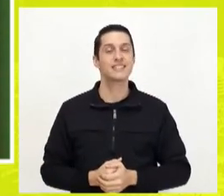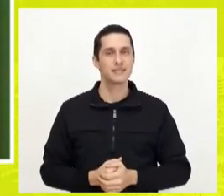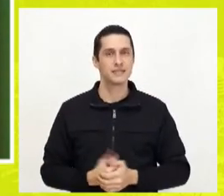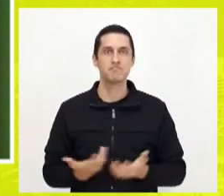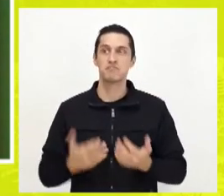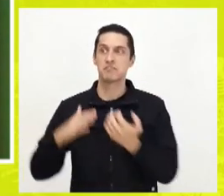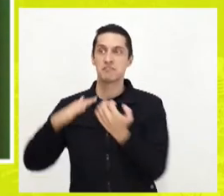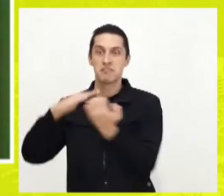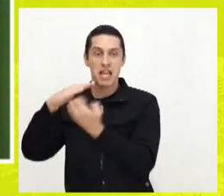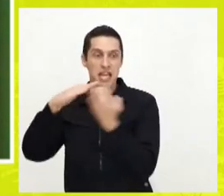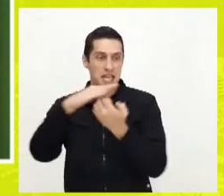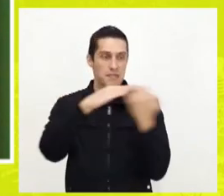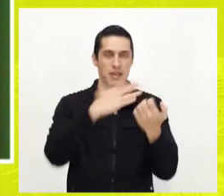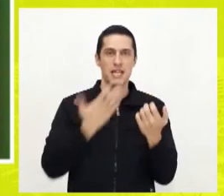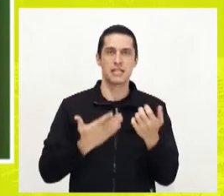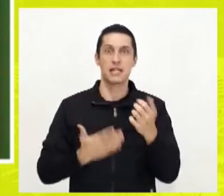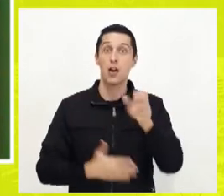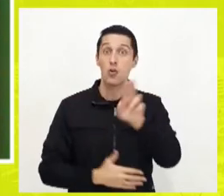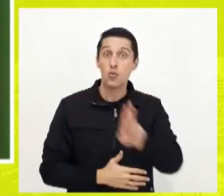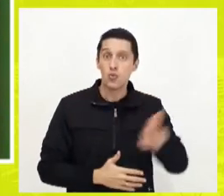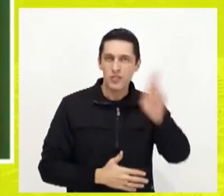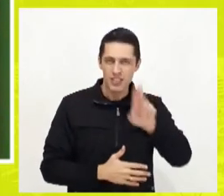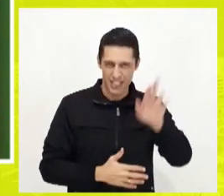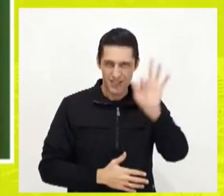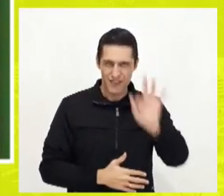the companies universities